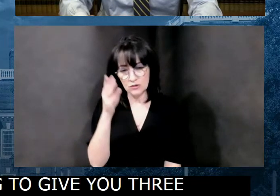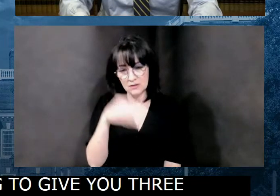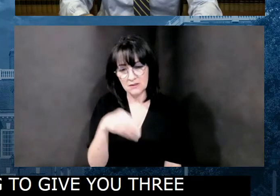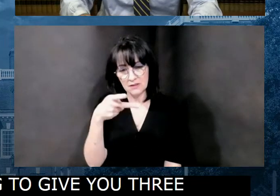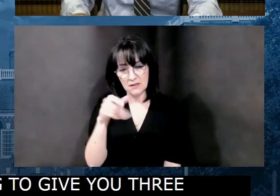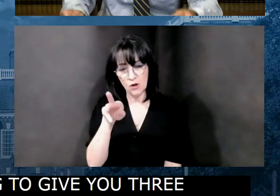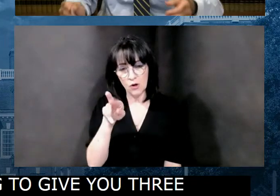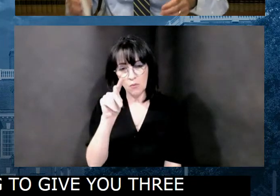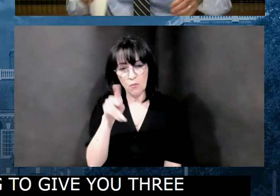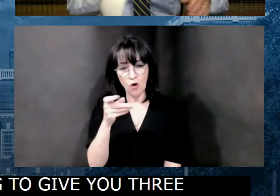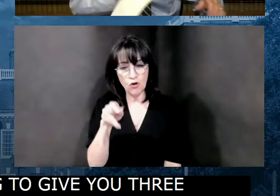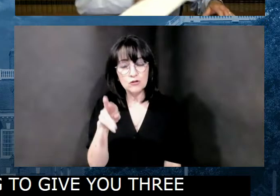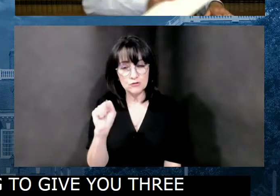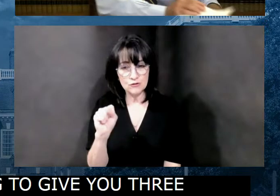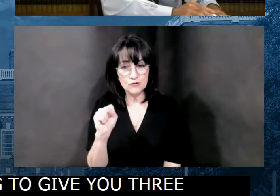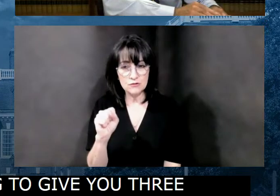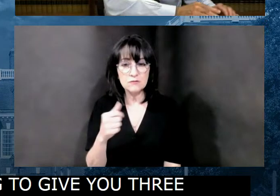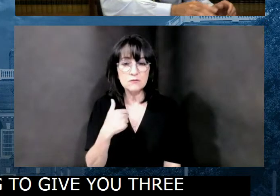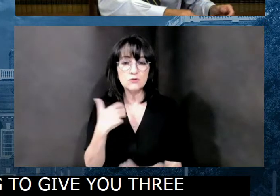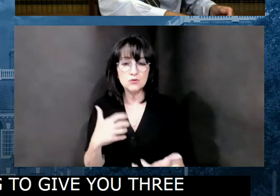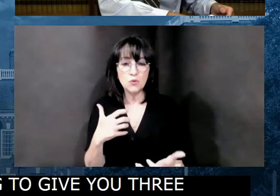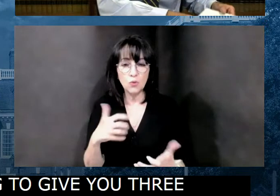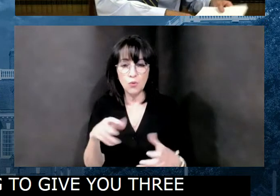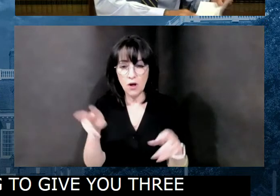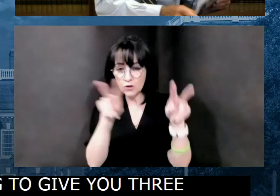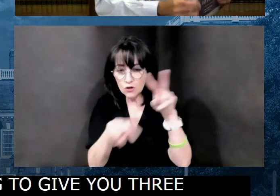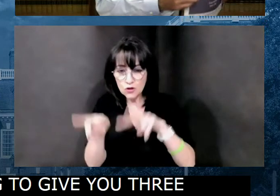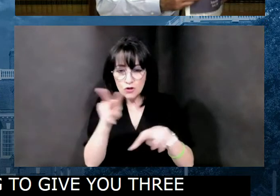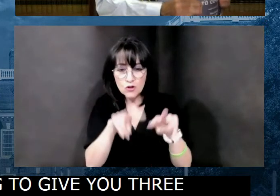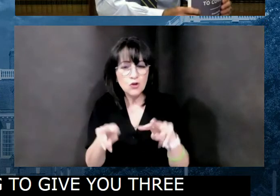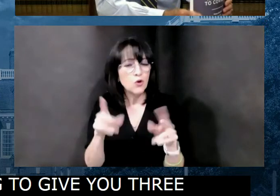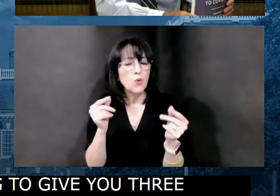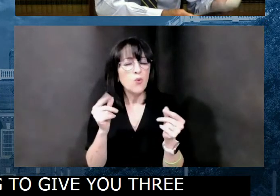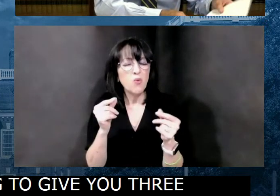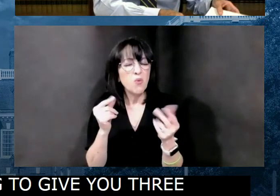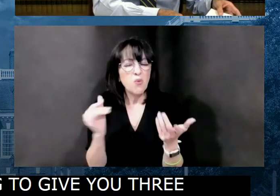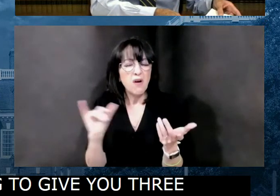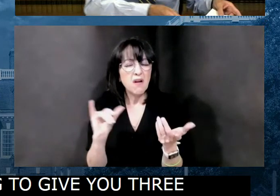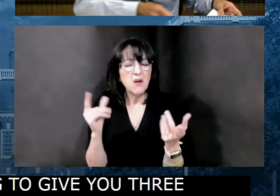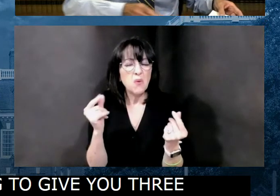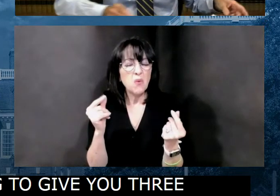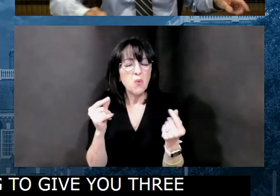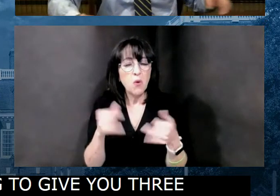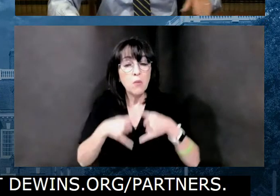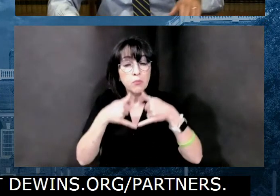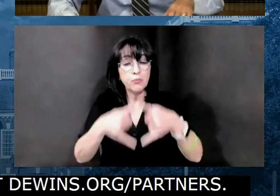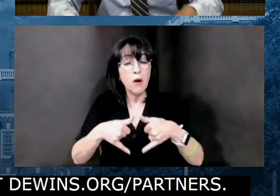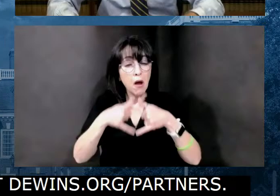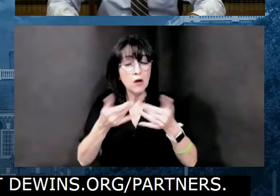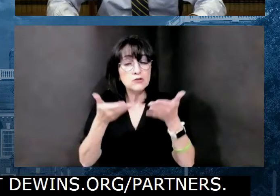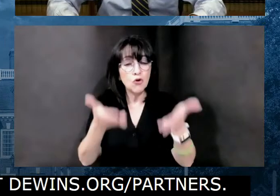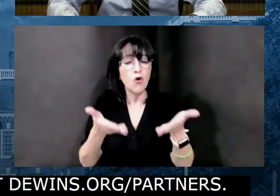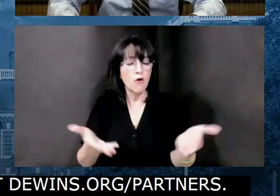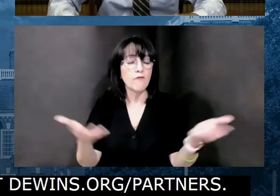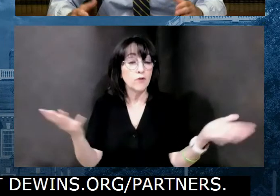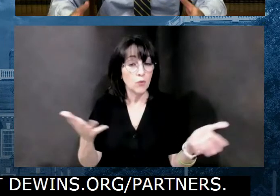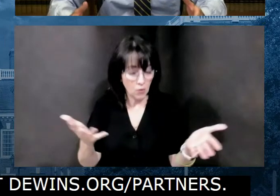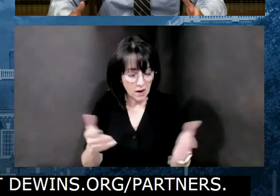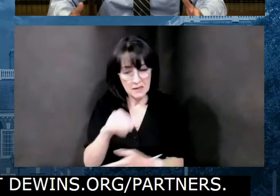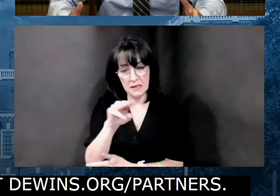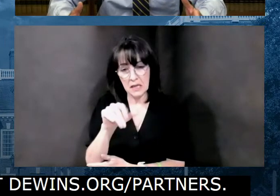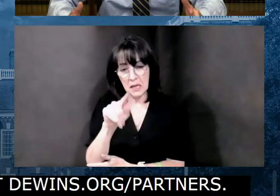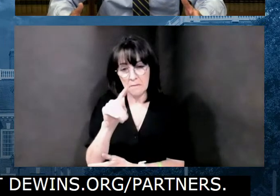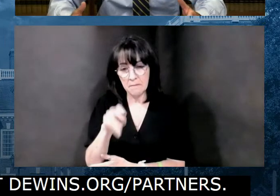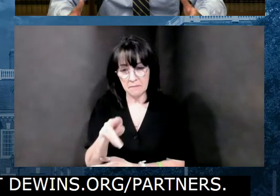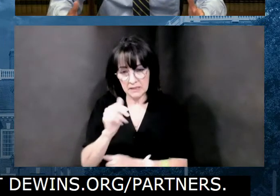dewin.org/partners. So let's take a look at what some of them are offering. So Milton Theater got resources to provide these incentives. So 2